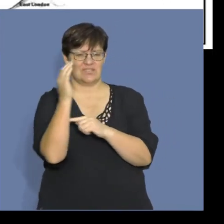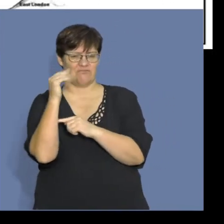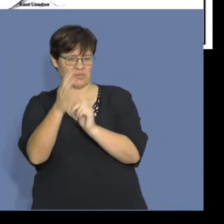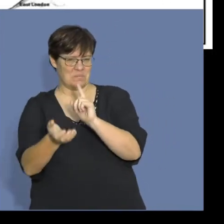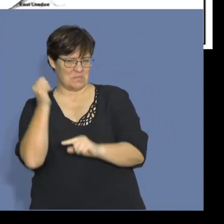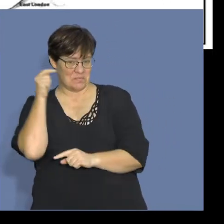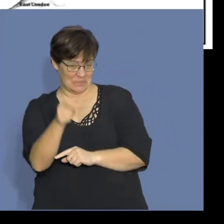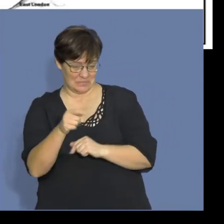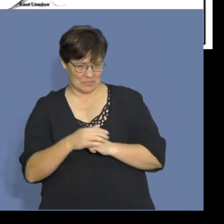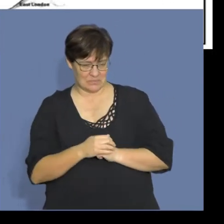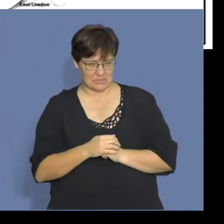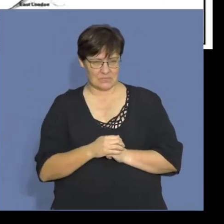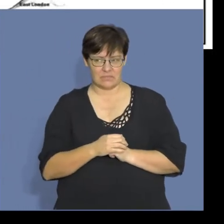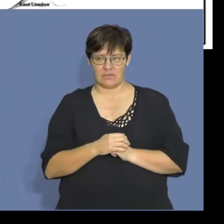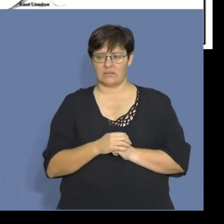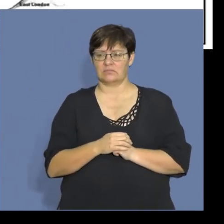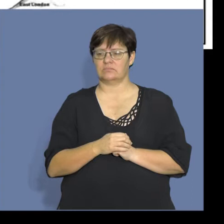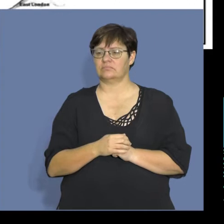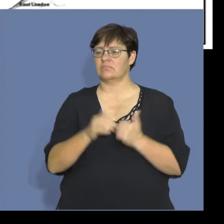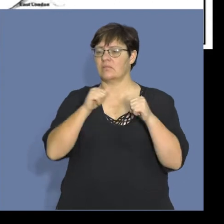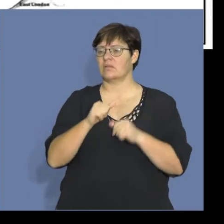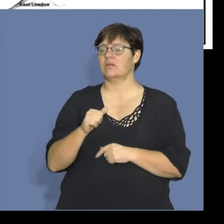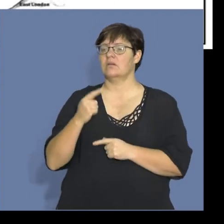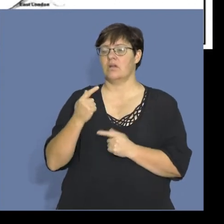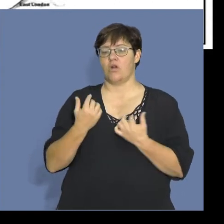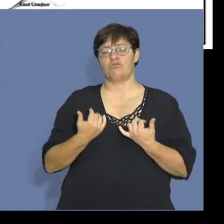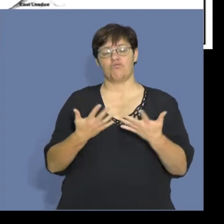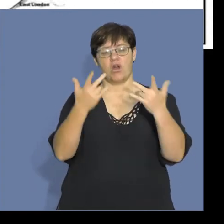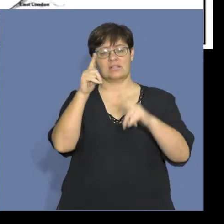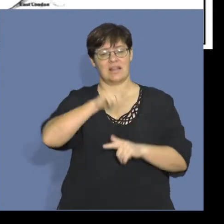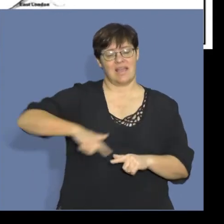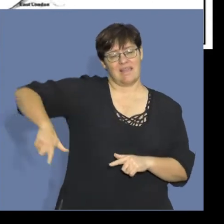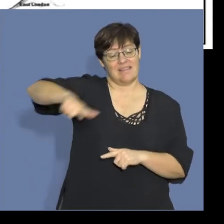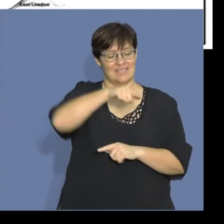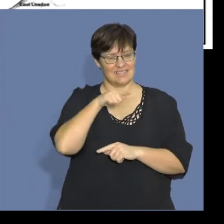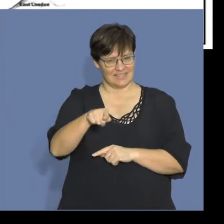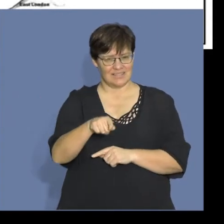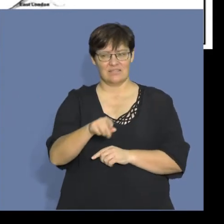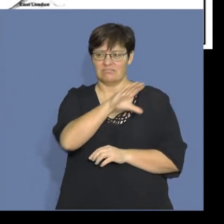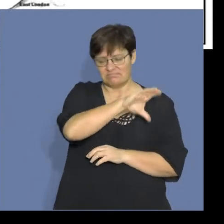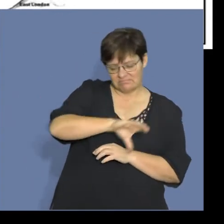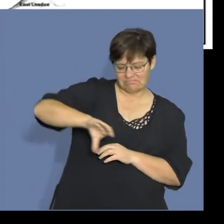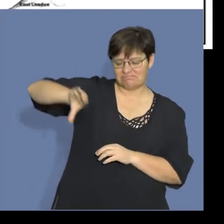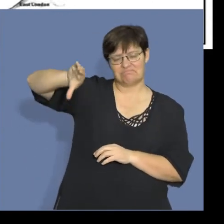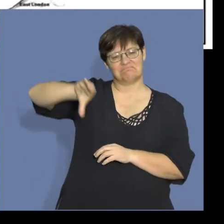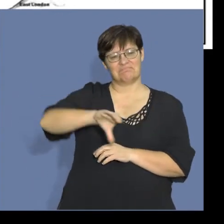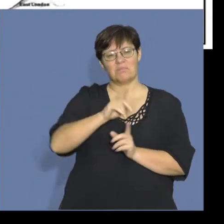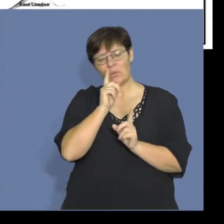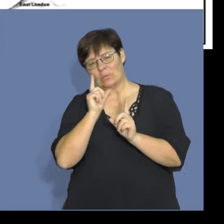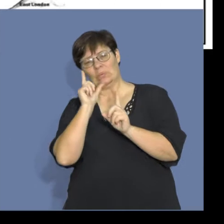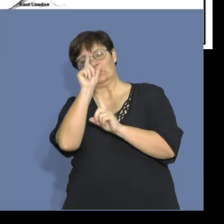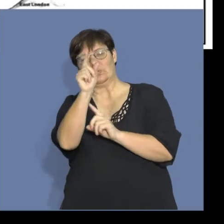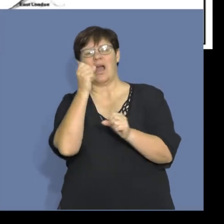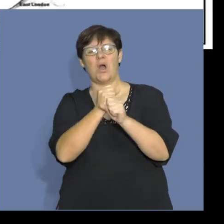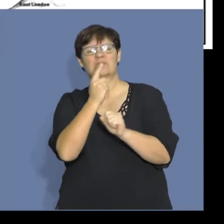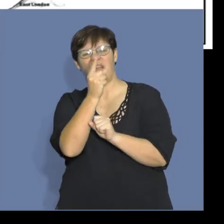forest biome that we referred to. The next area, number 4, was the grasslands, and these are the areas that are towards the